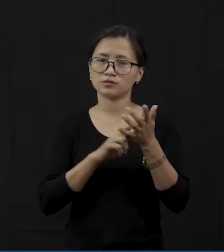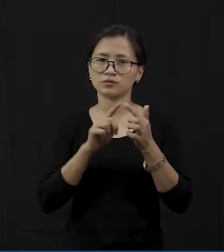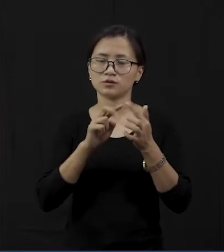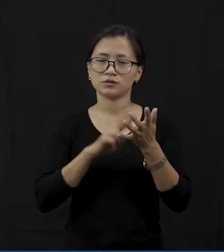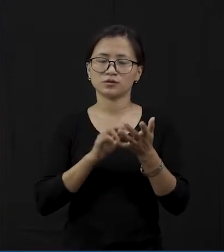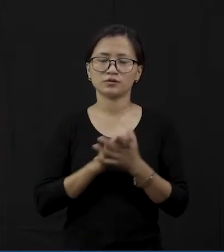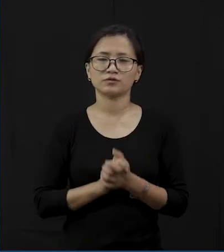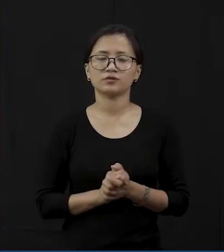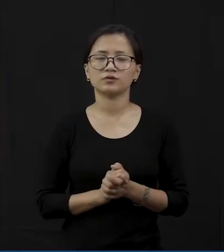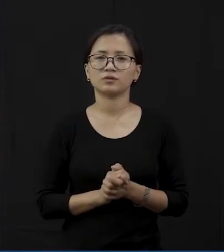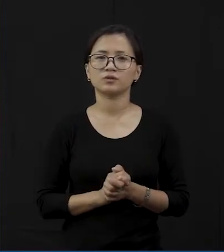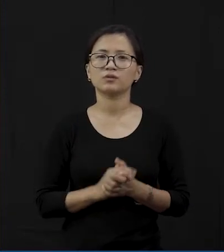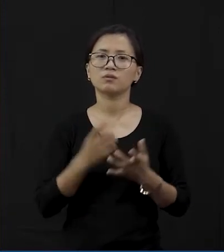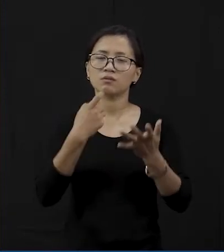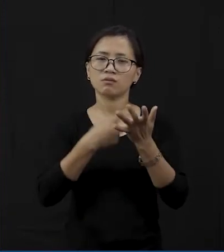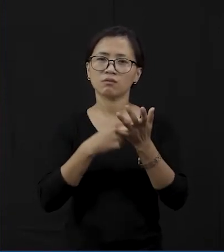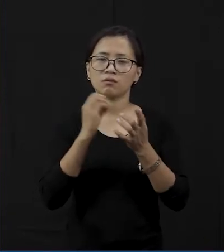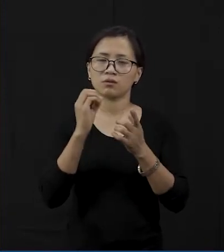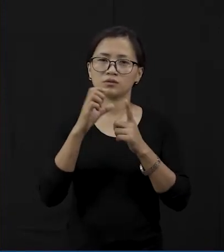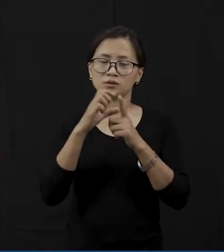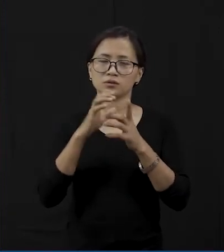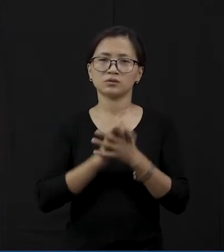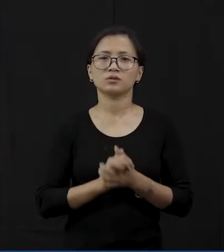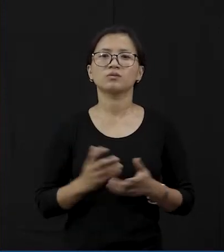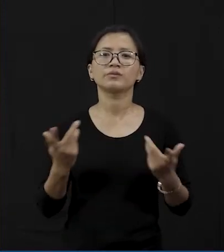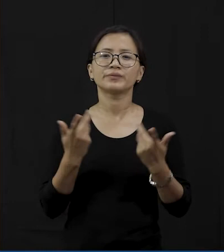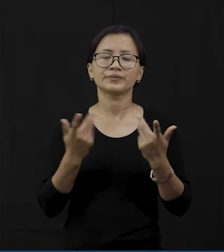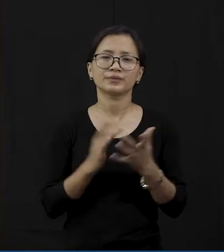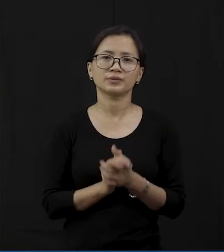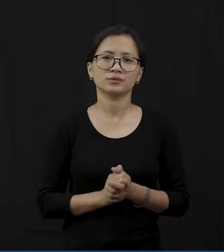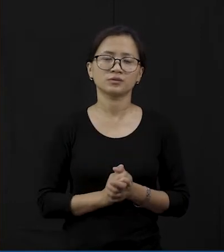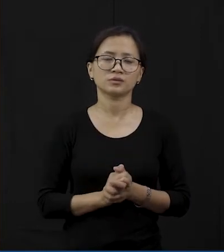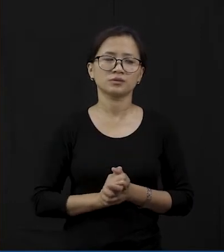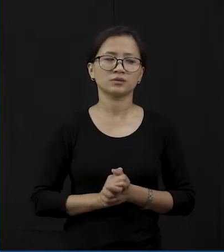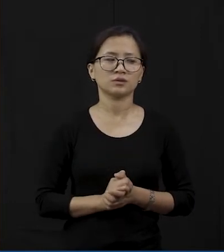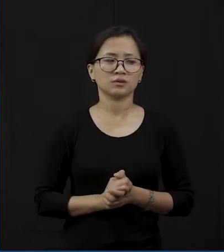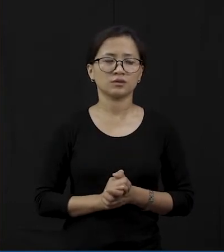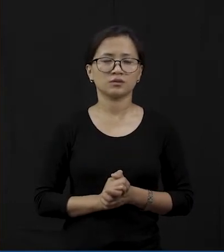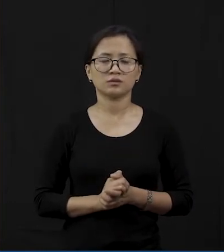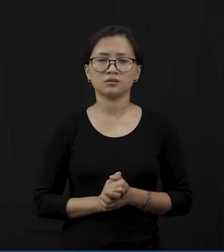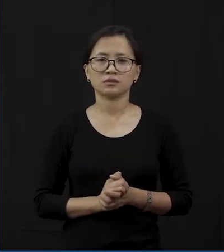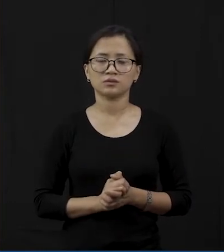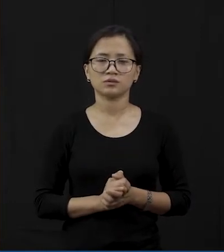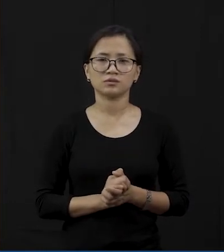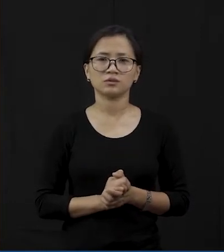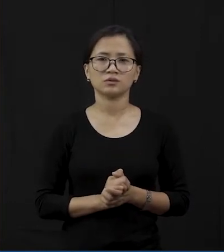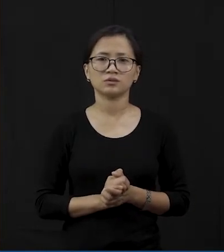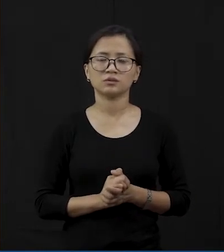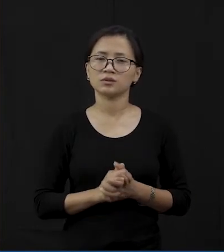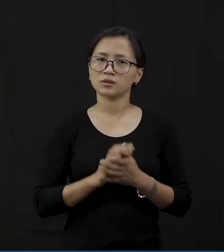It can be grouped into 2 or it is divisible by 2. So we write even.